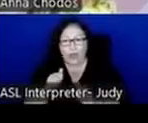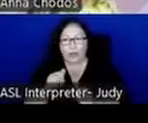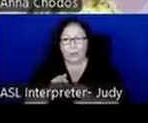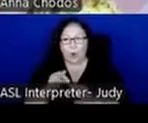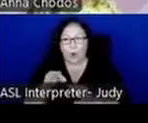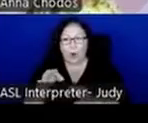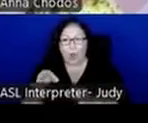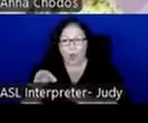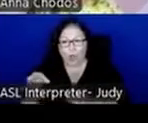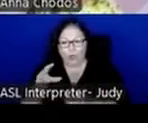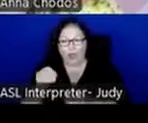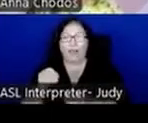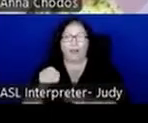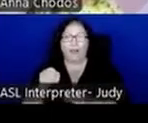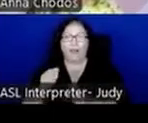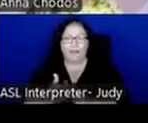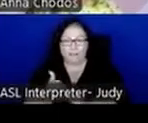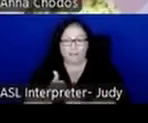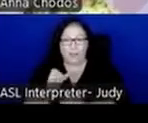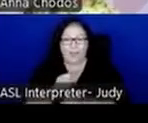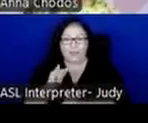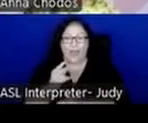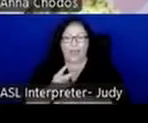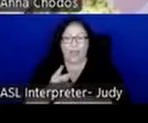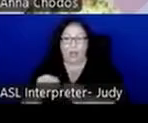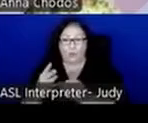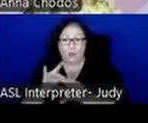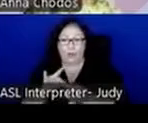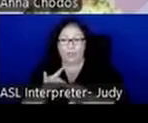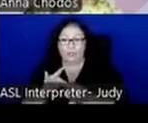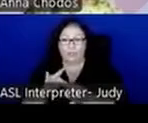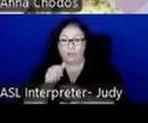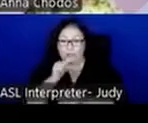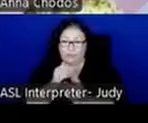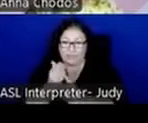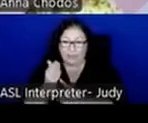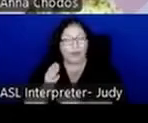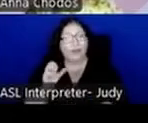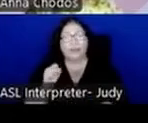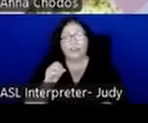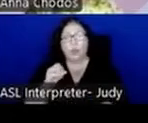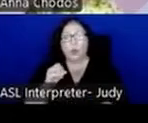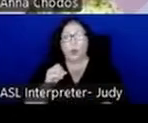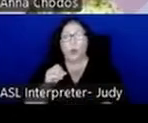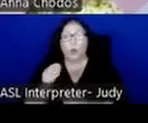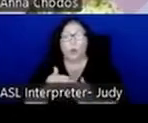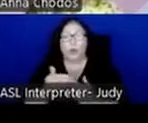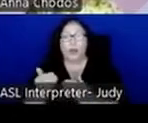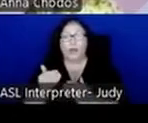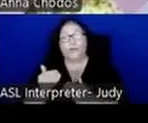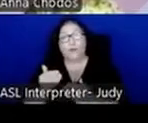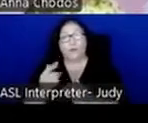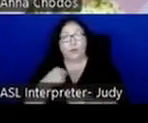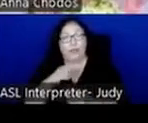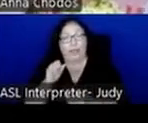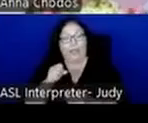relationship resilient. So I would, to whatever degree we can decide what is an appropriate natural amount of support in that